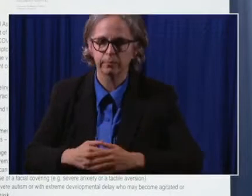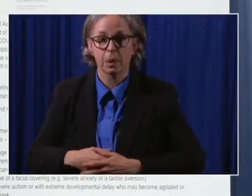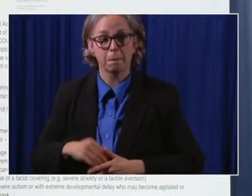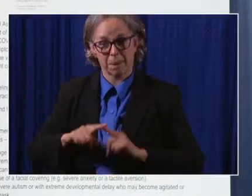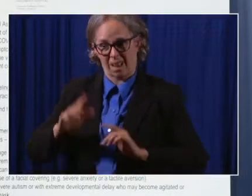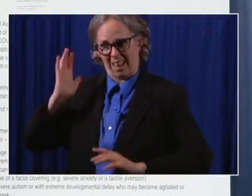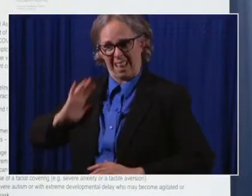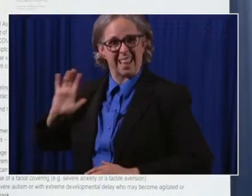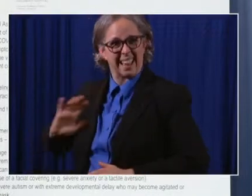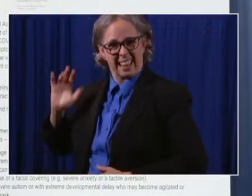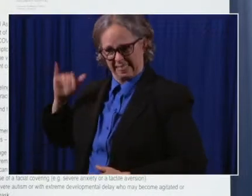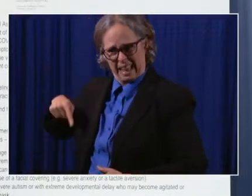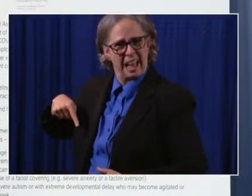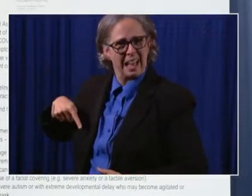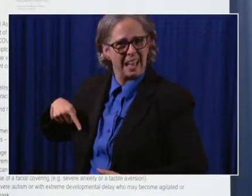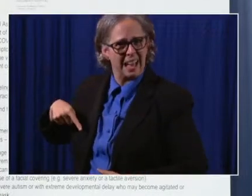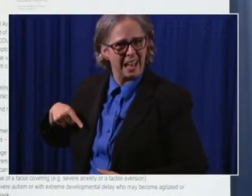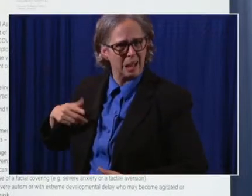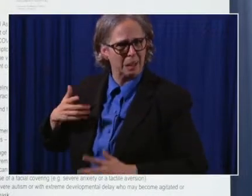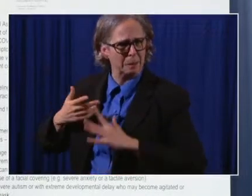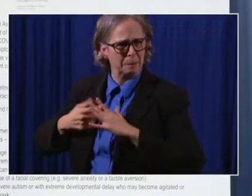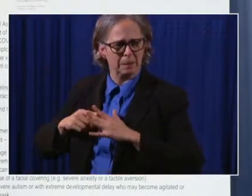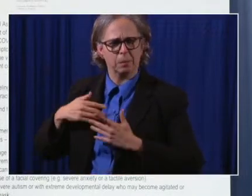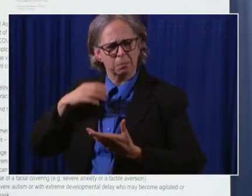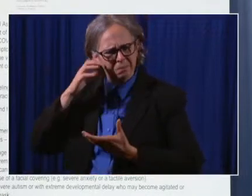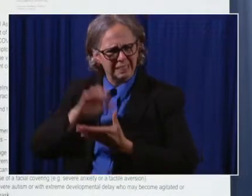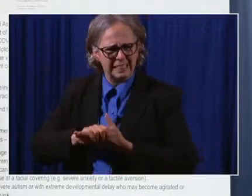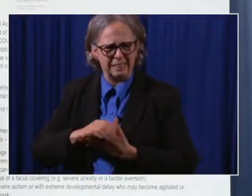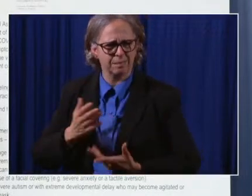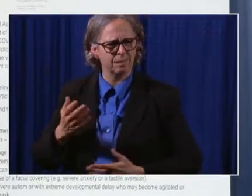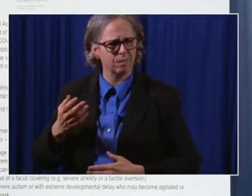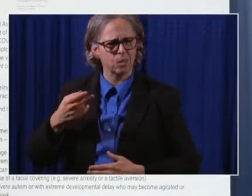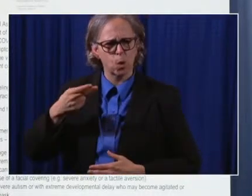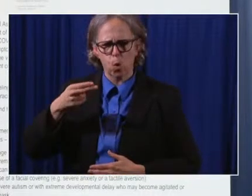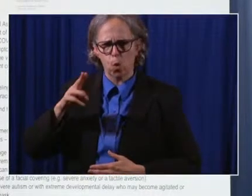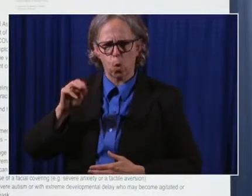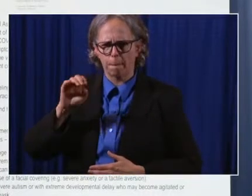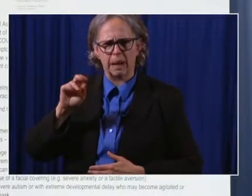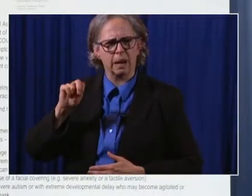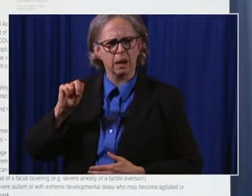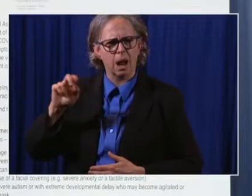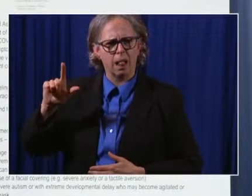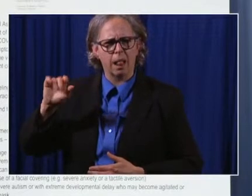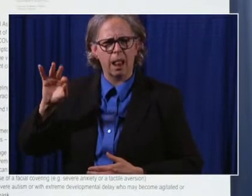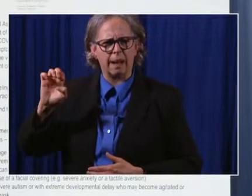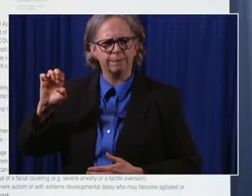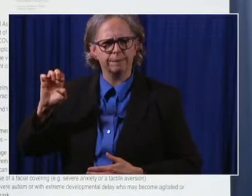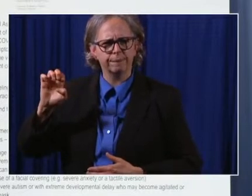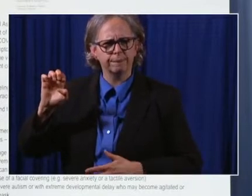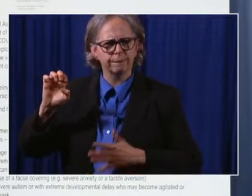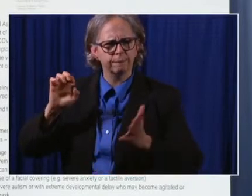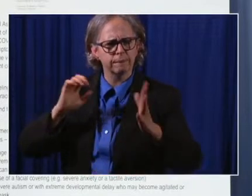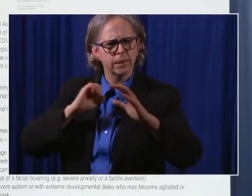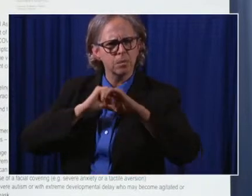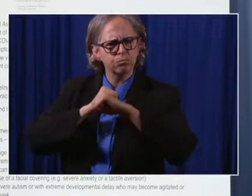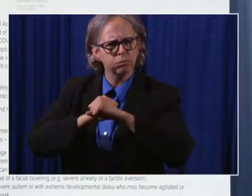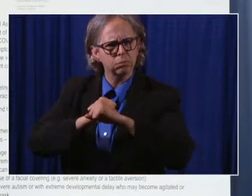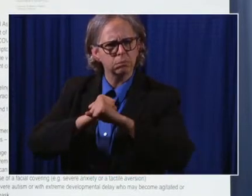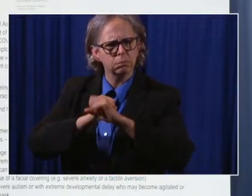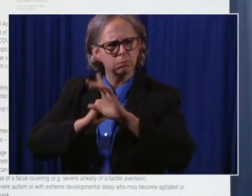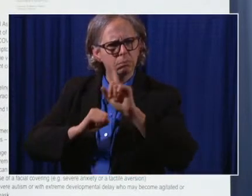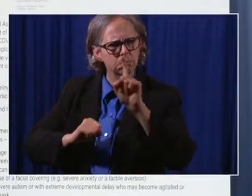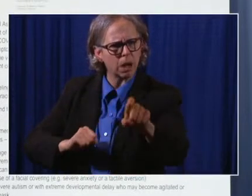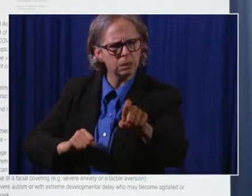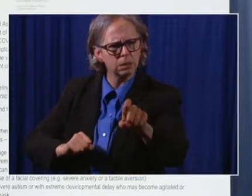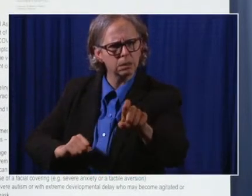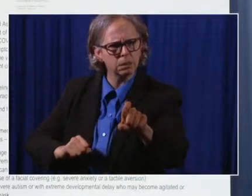We believe that human life should be protected. What we did today in regard to requiring